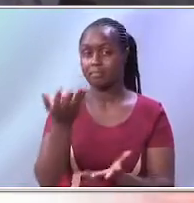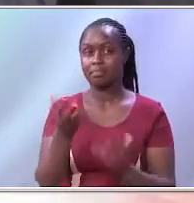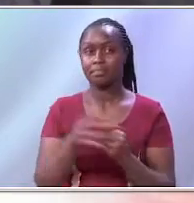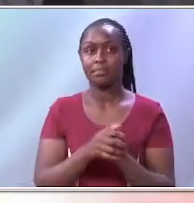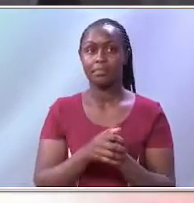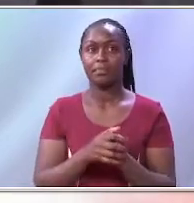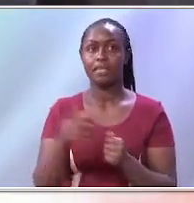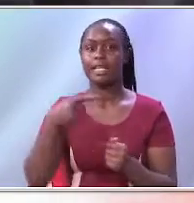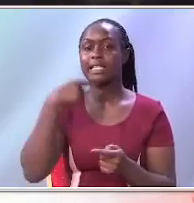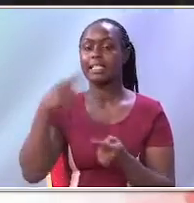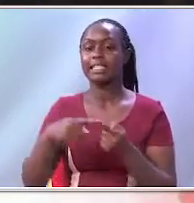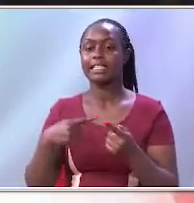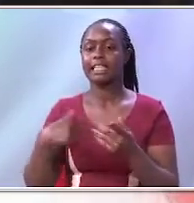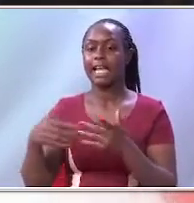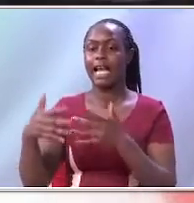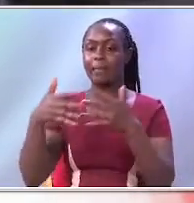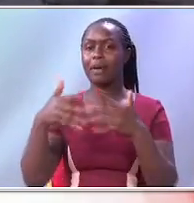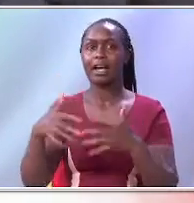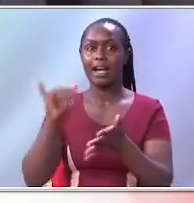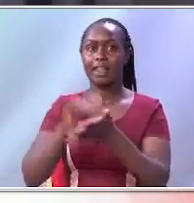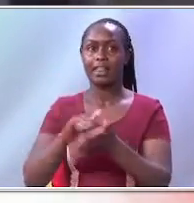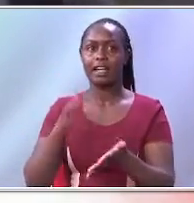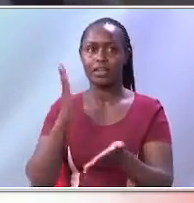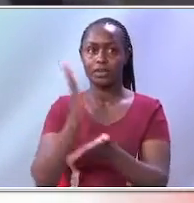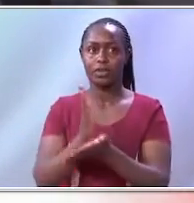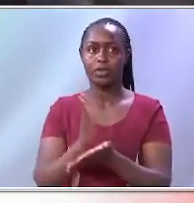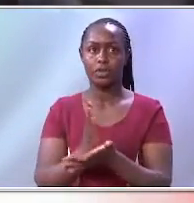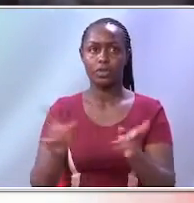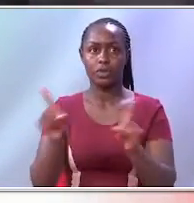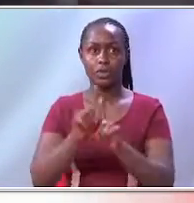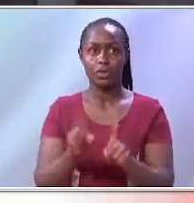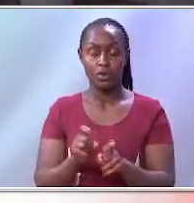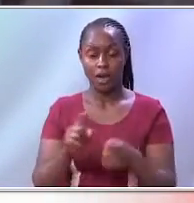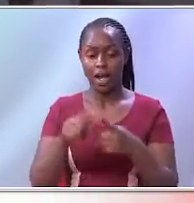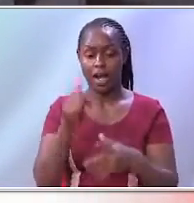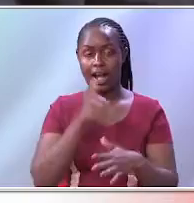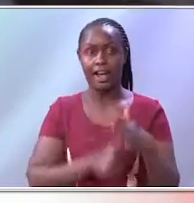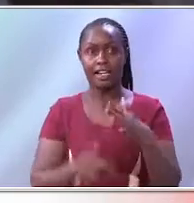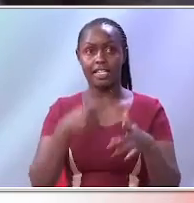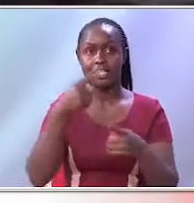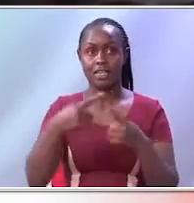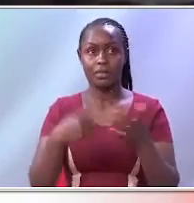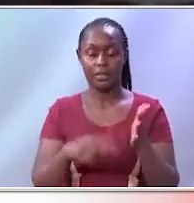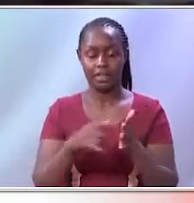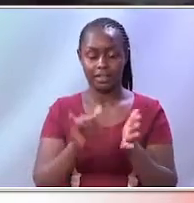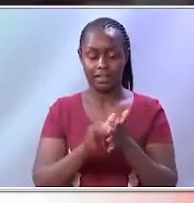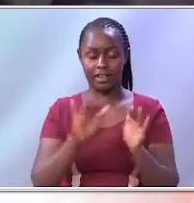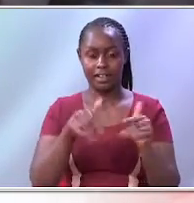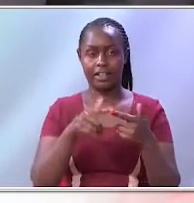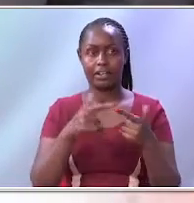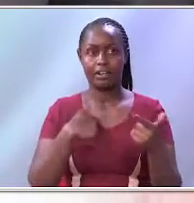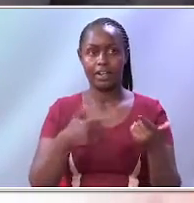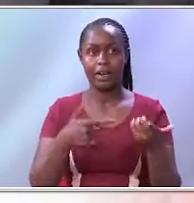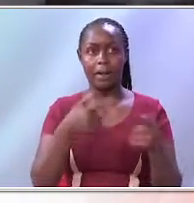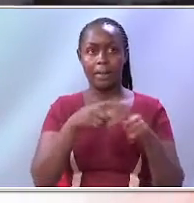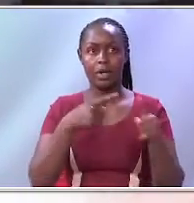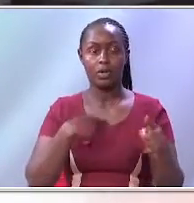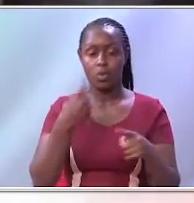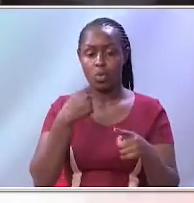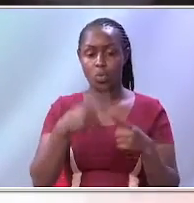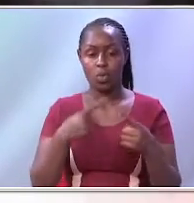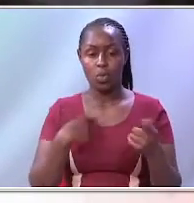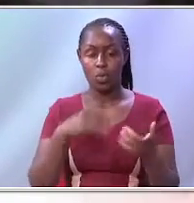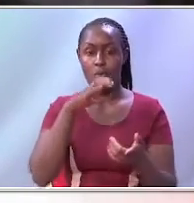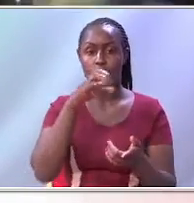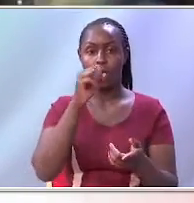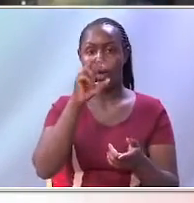Anaambia wazungu ya kwamba ati economy yetu is under capture, imewekwa kwa cartel. Nani ni cartel kushinda William Ruto